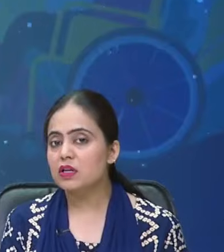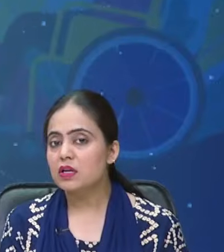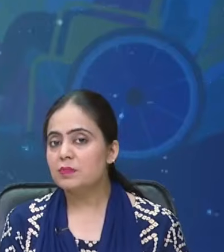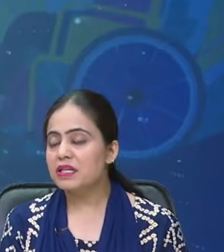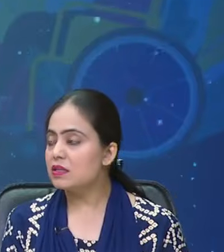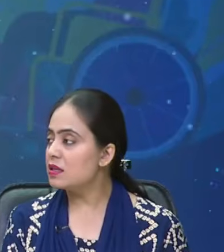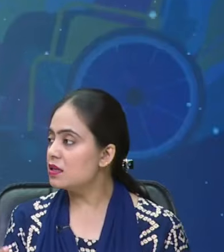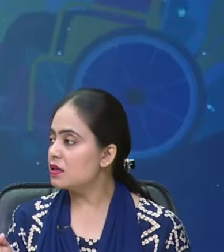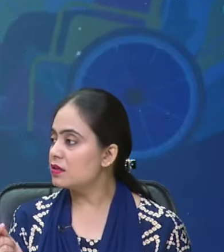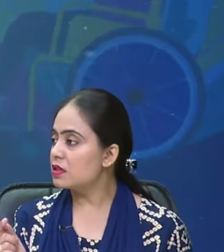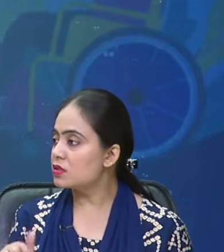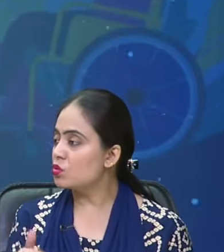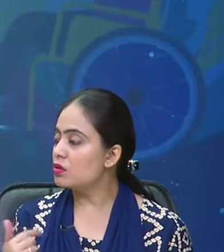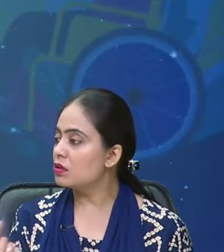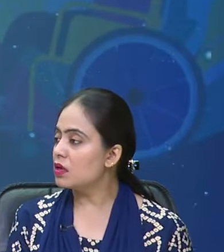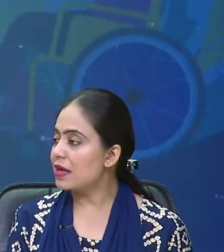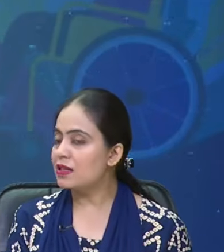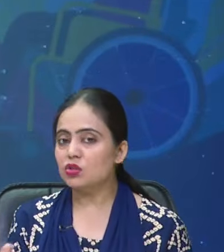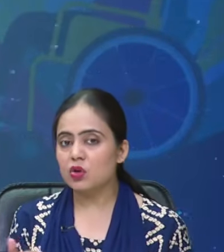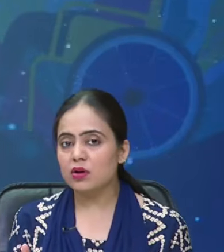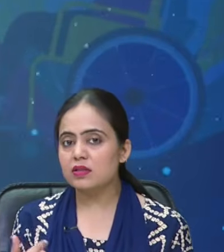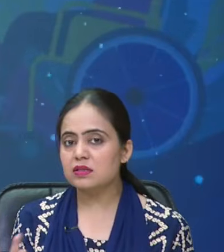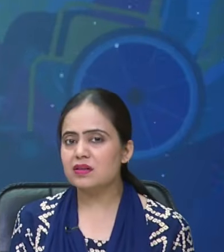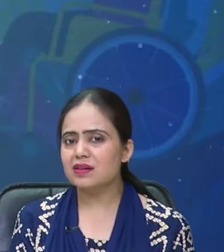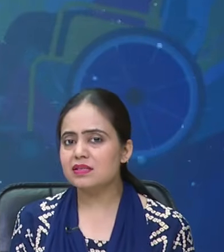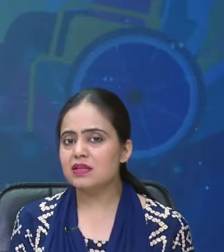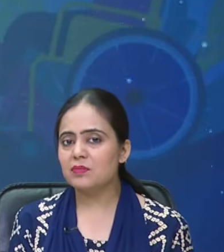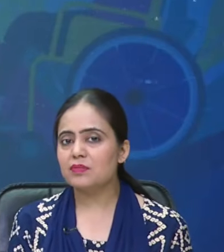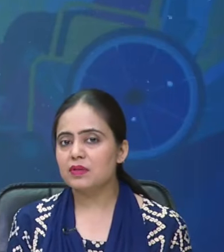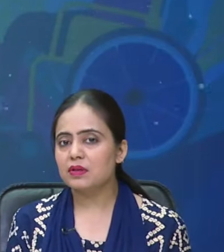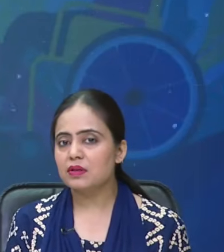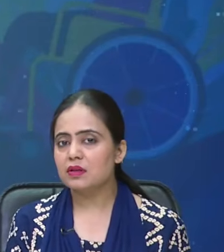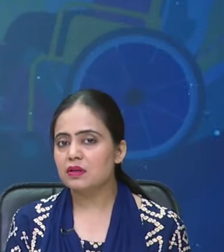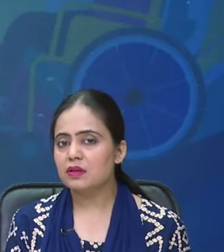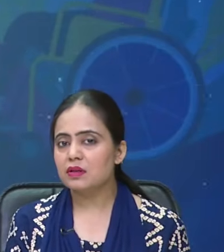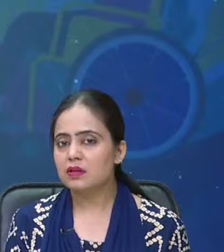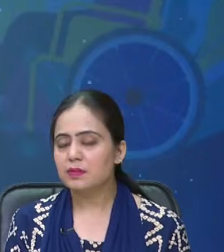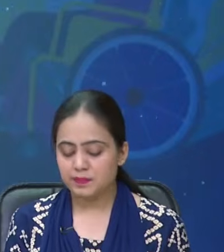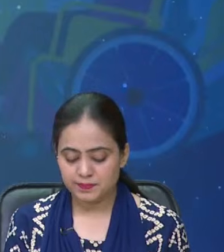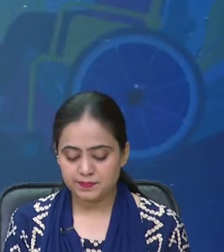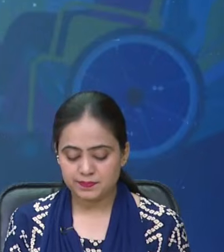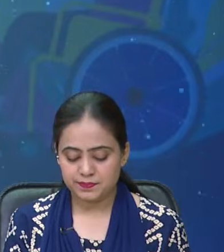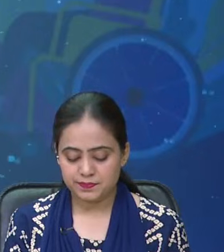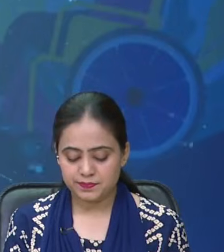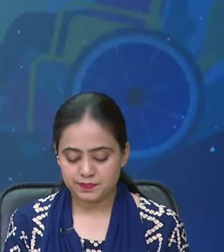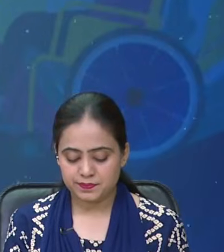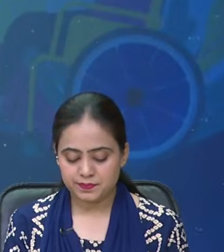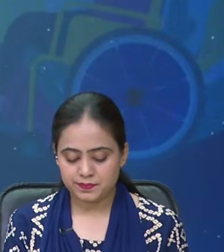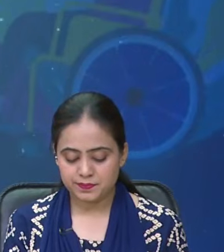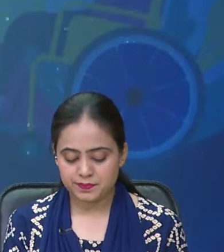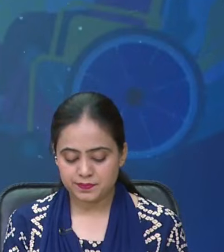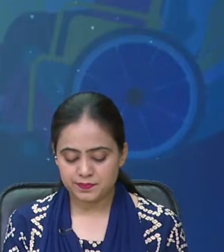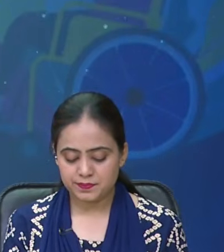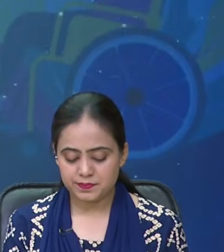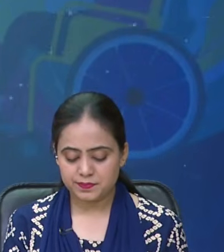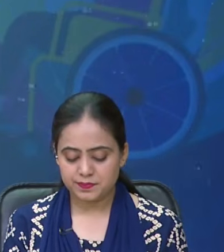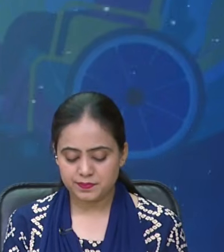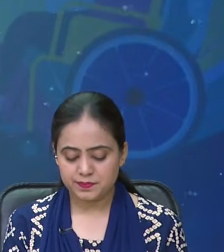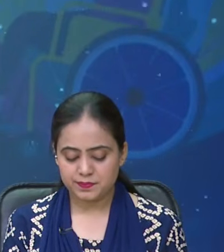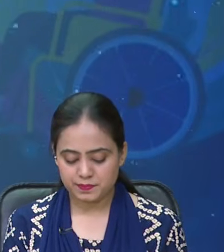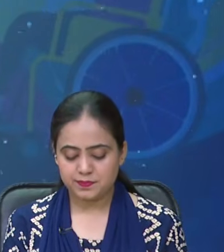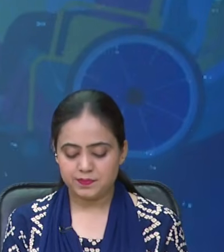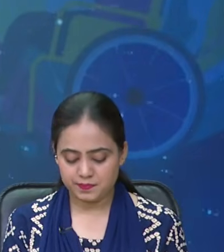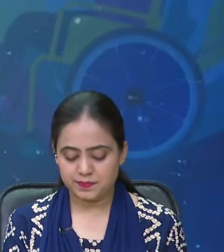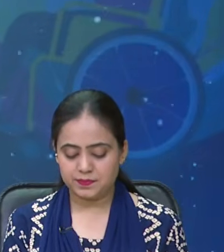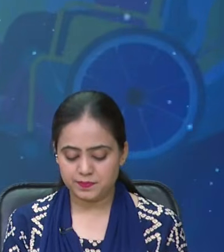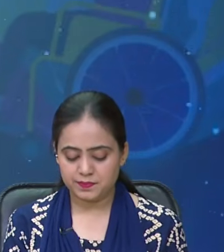transferred, but he, the school ID or the login is still in his name? Okay. So for that, let's say any head teacher had transferred from the